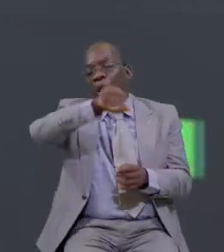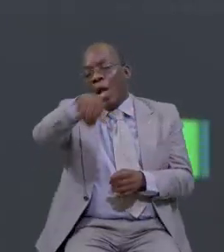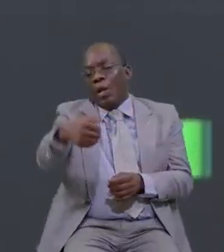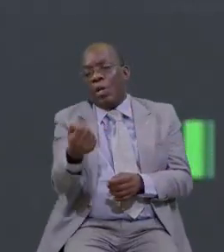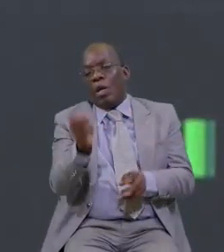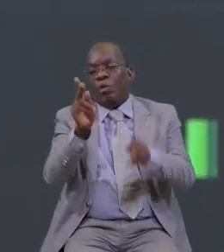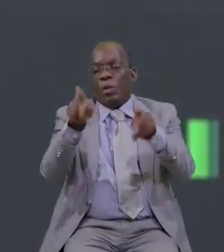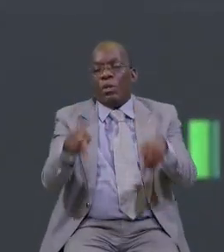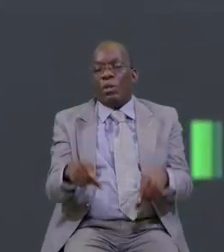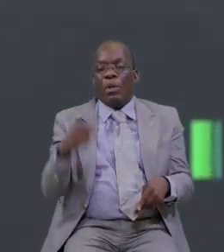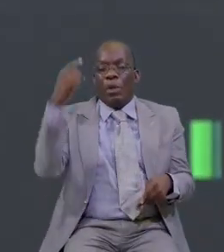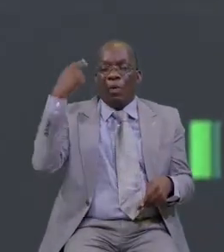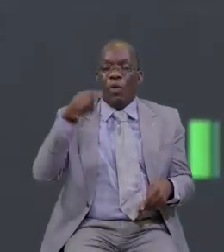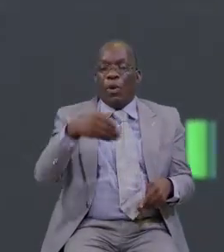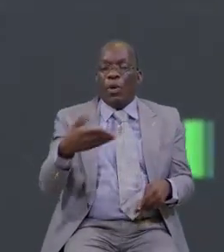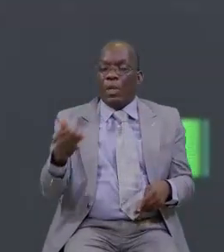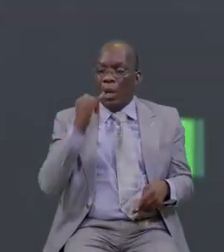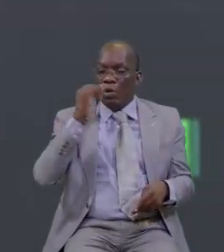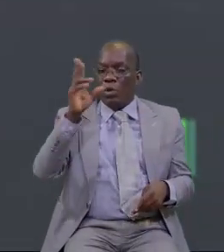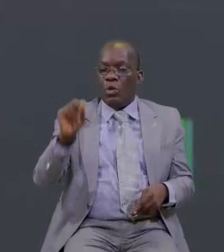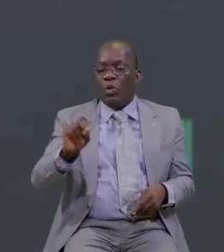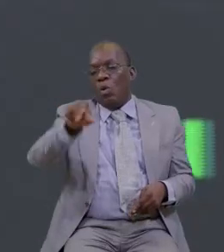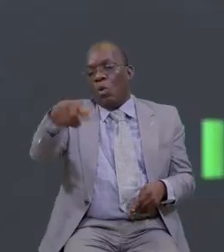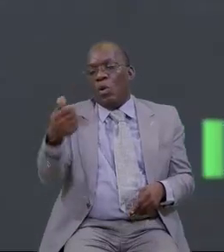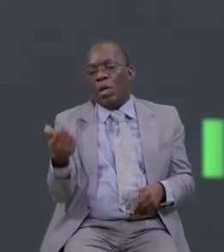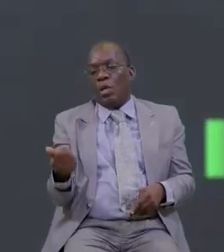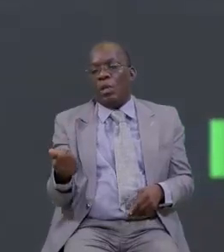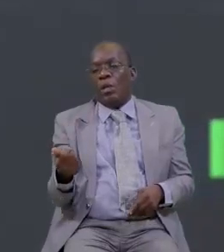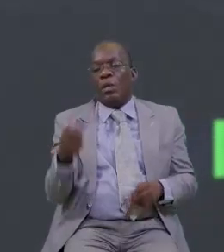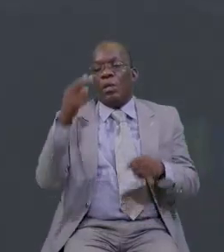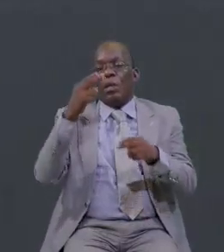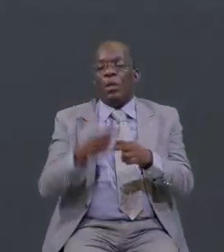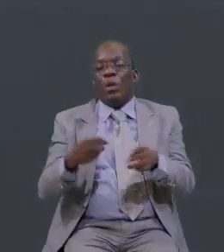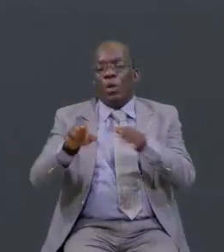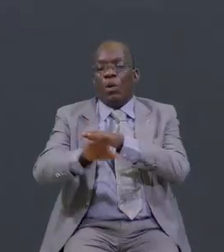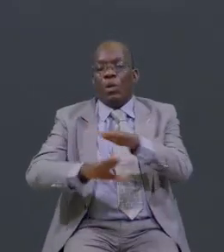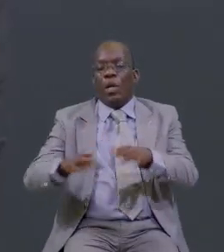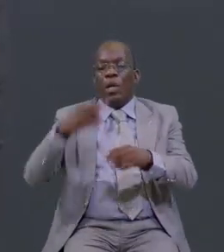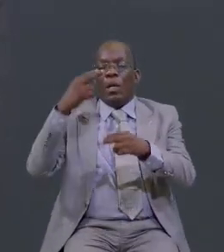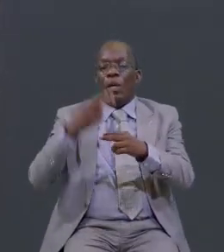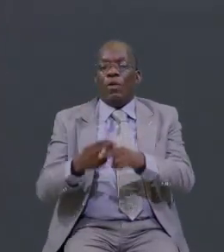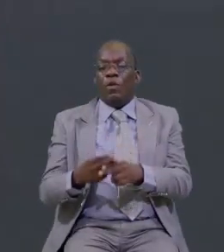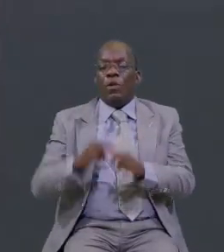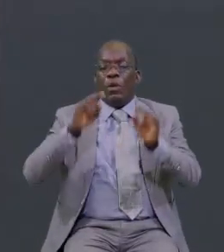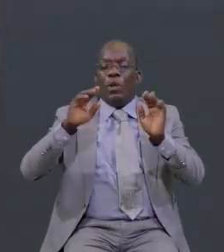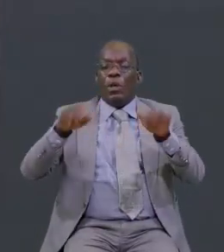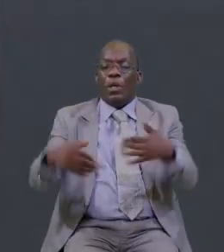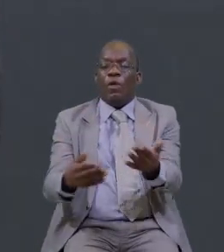is none other name under heaven given among